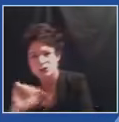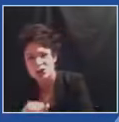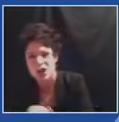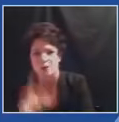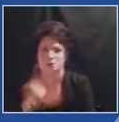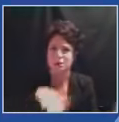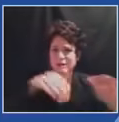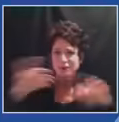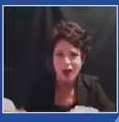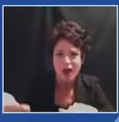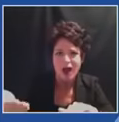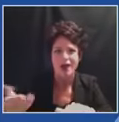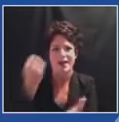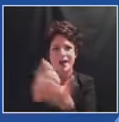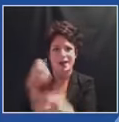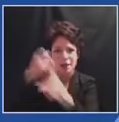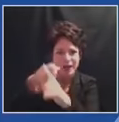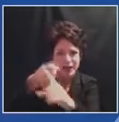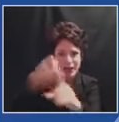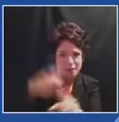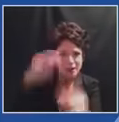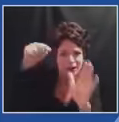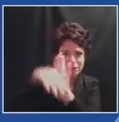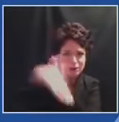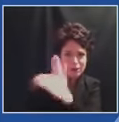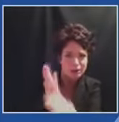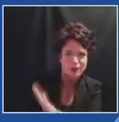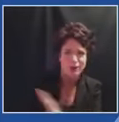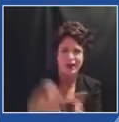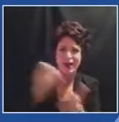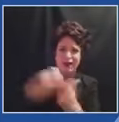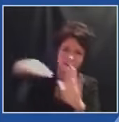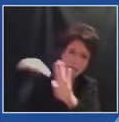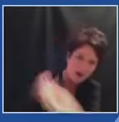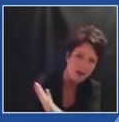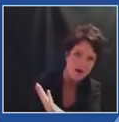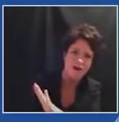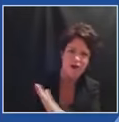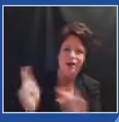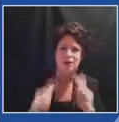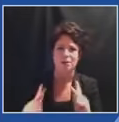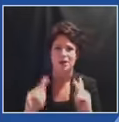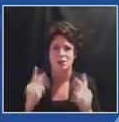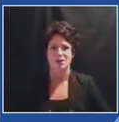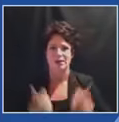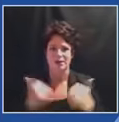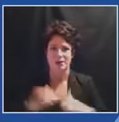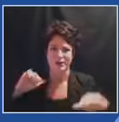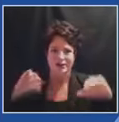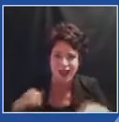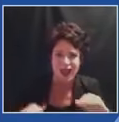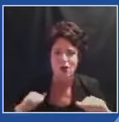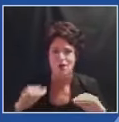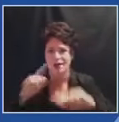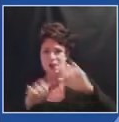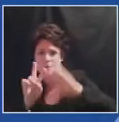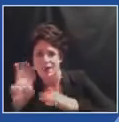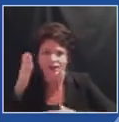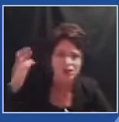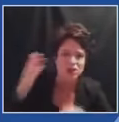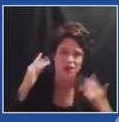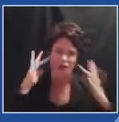in economic impact, an economic toll of those living with so much doubt and uncertainty. And now, as